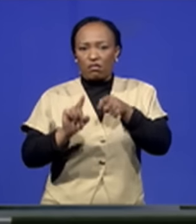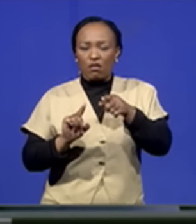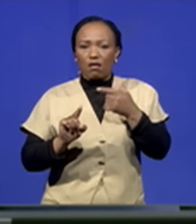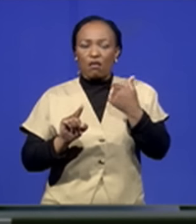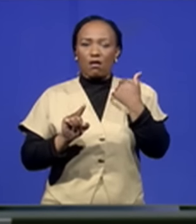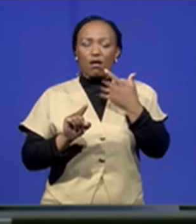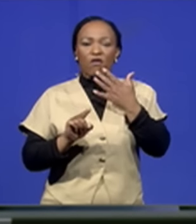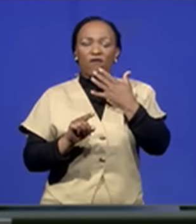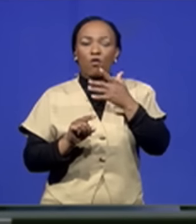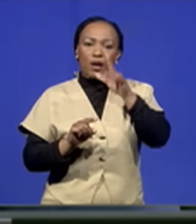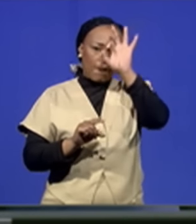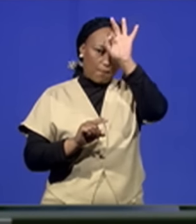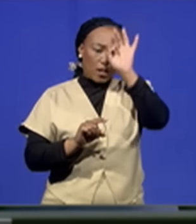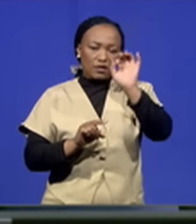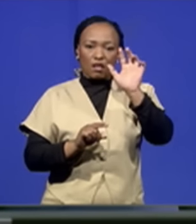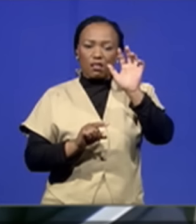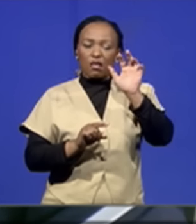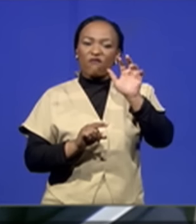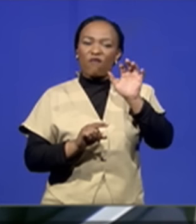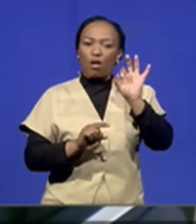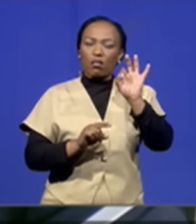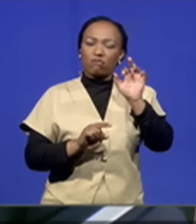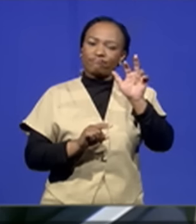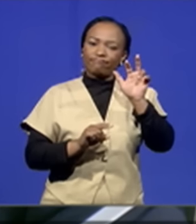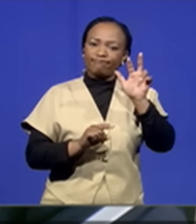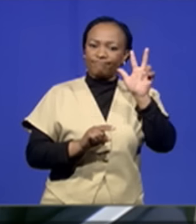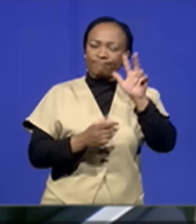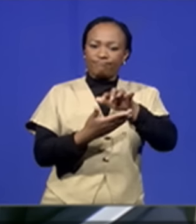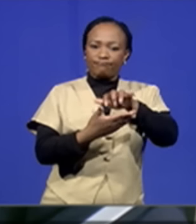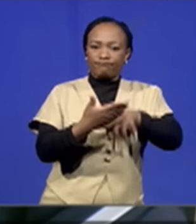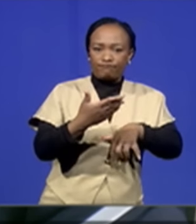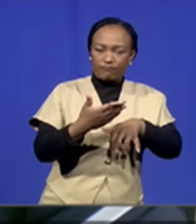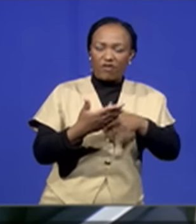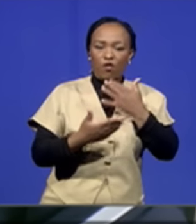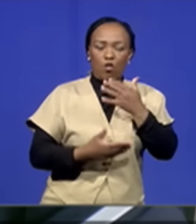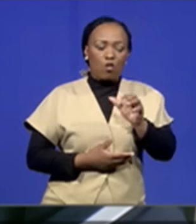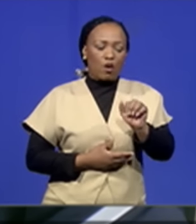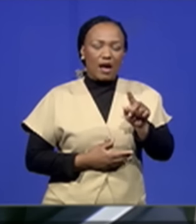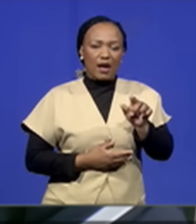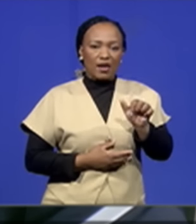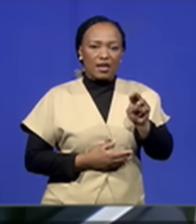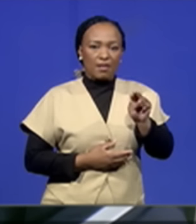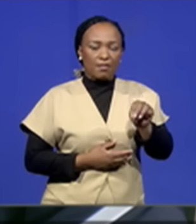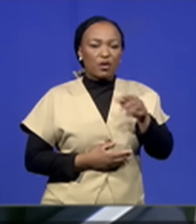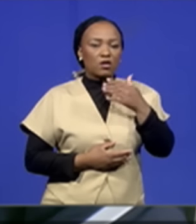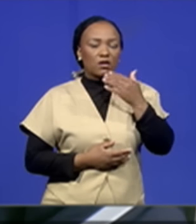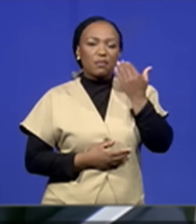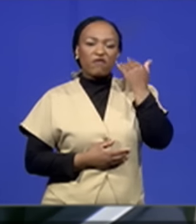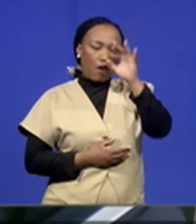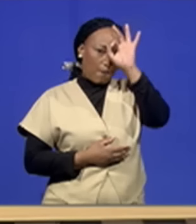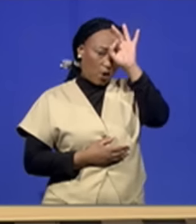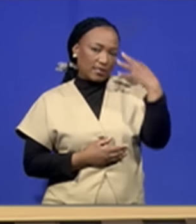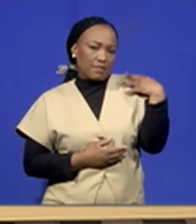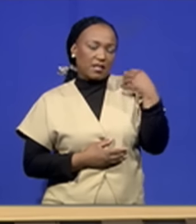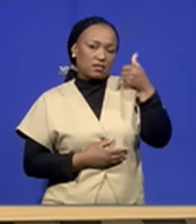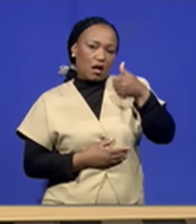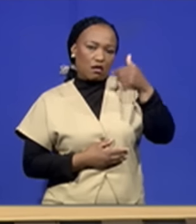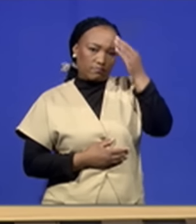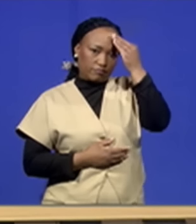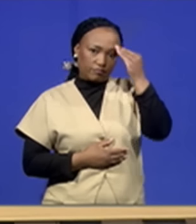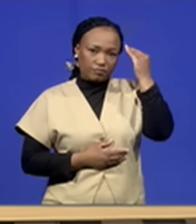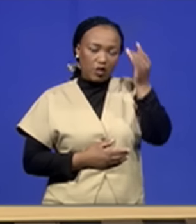di le mo affidaviti ya ga Adams. Mo go tweng tona ya maloba Bekicele o ne a thapa Lieutenant General Dumisani